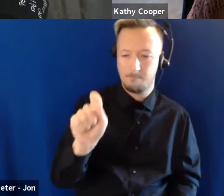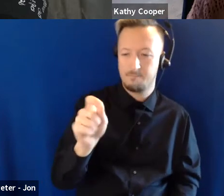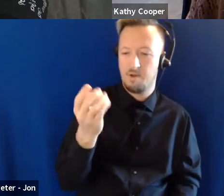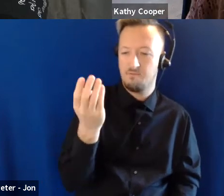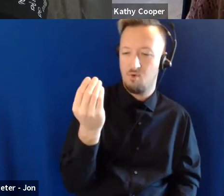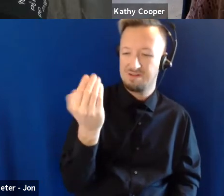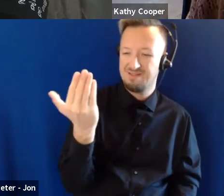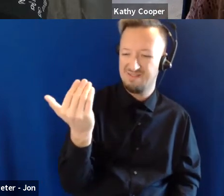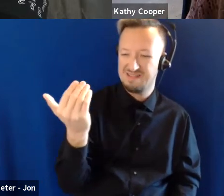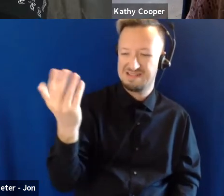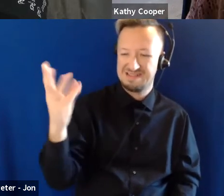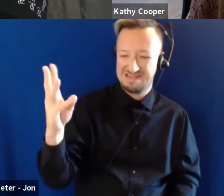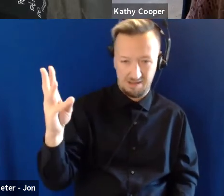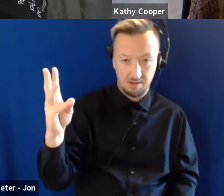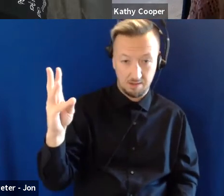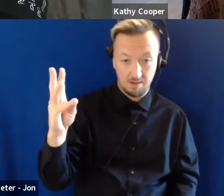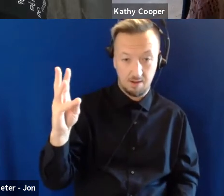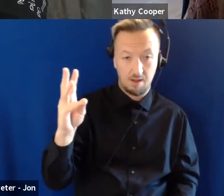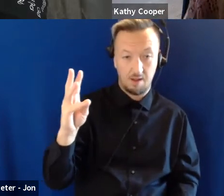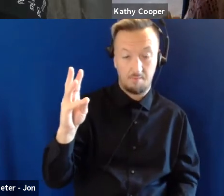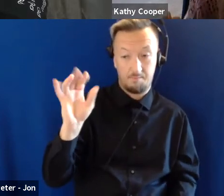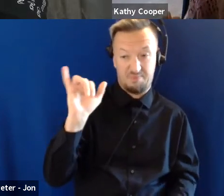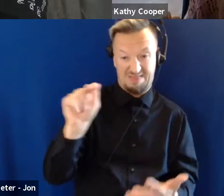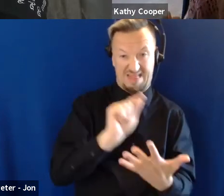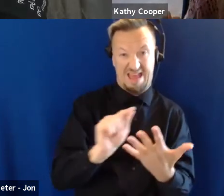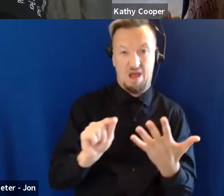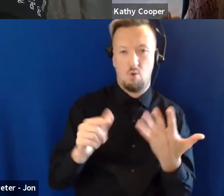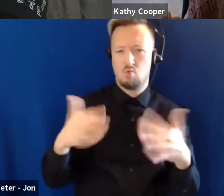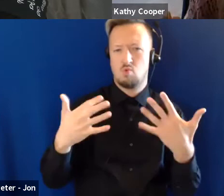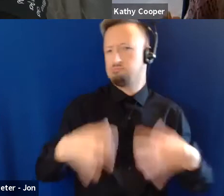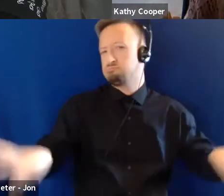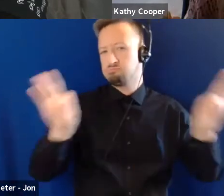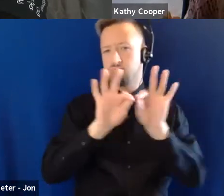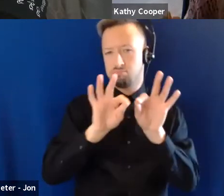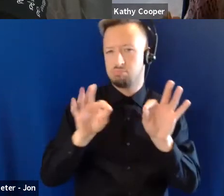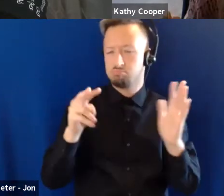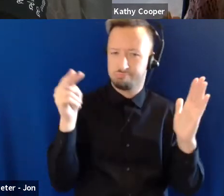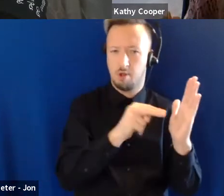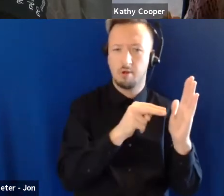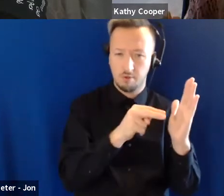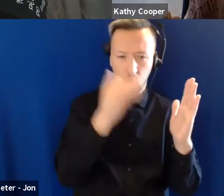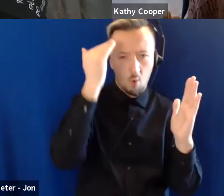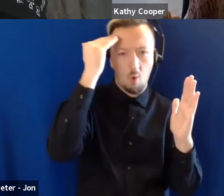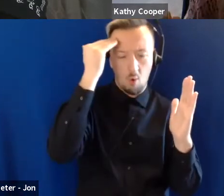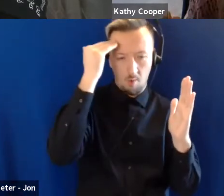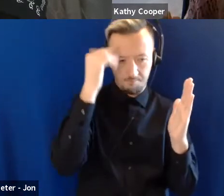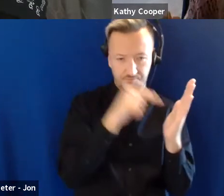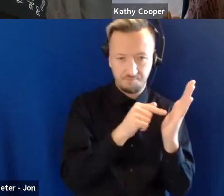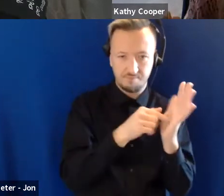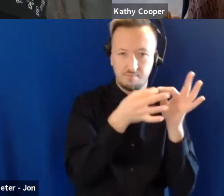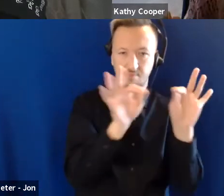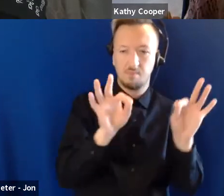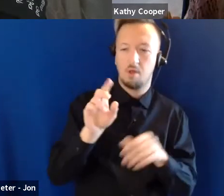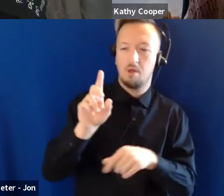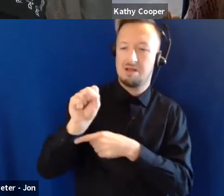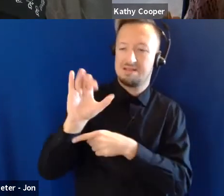1329.14, 15, and 16 are really the big ones to take a look at, because it talks about, again, the duties of the SILC,